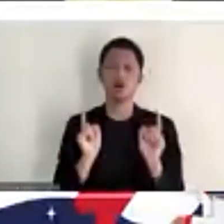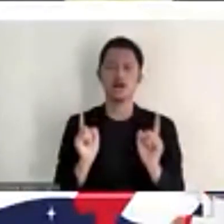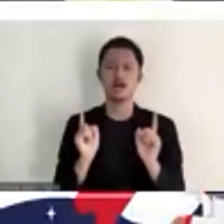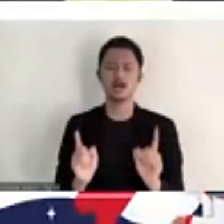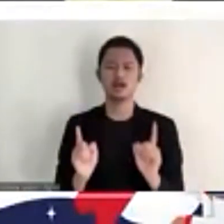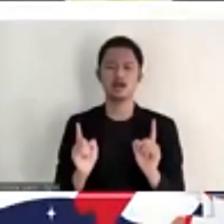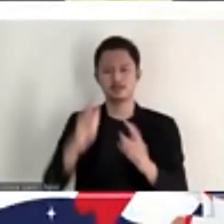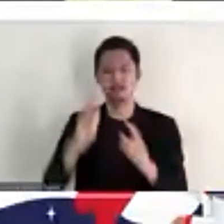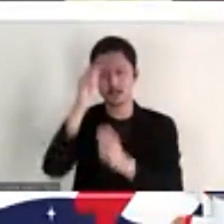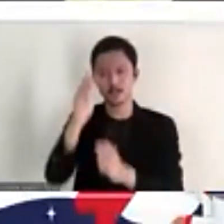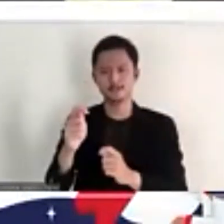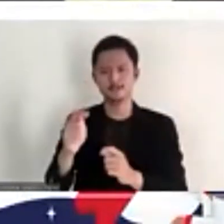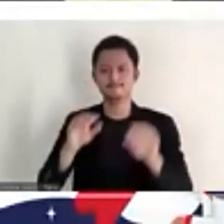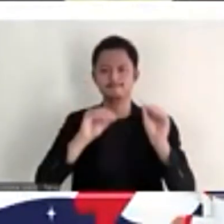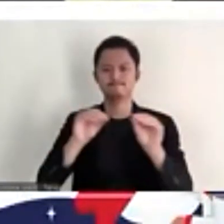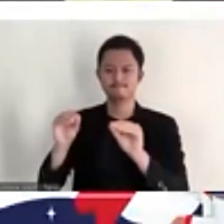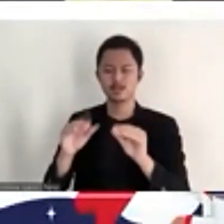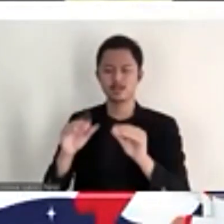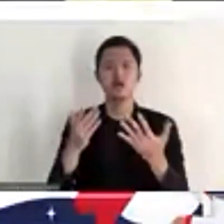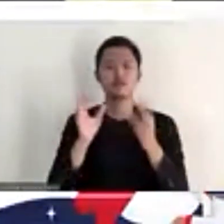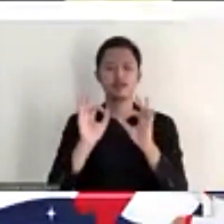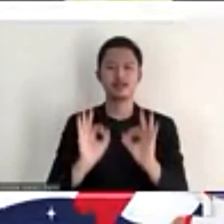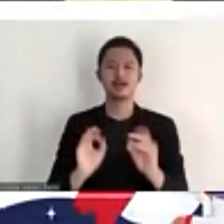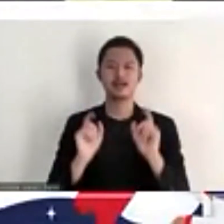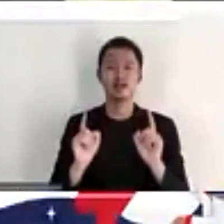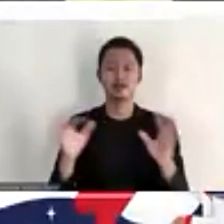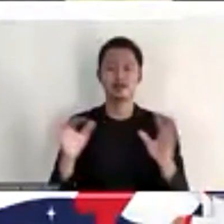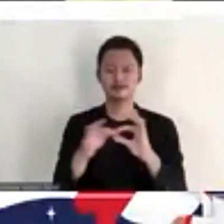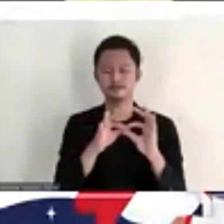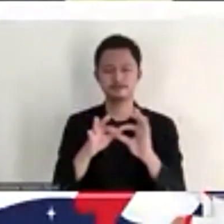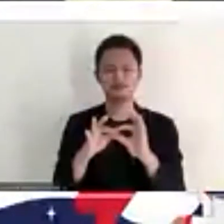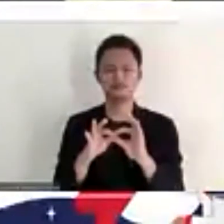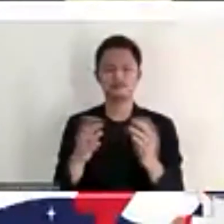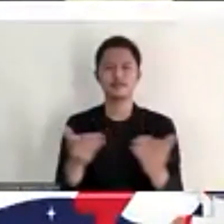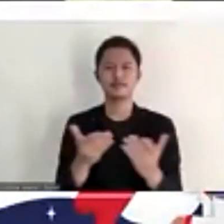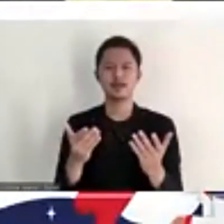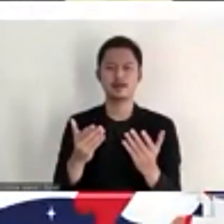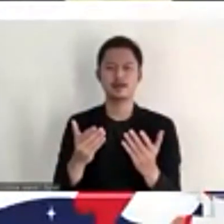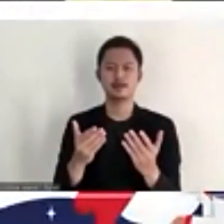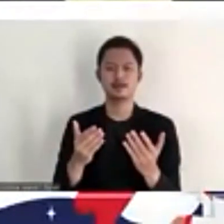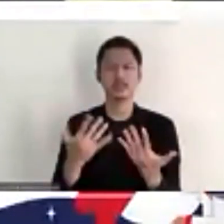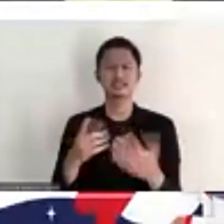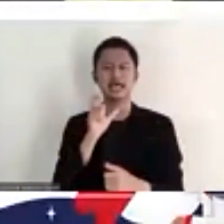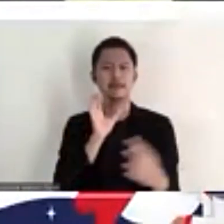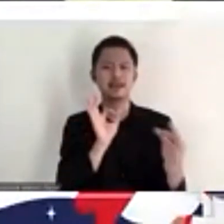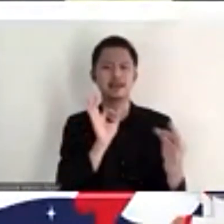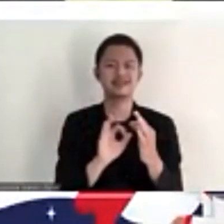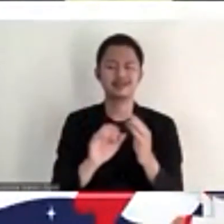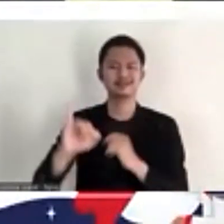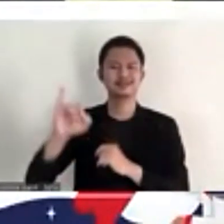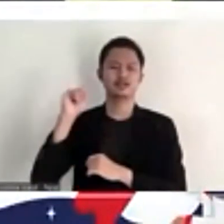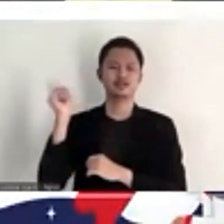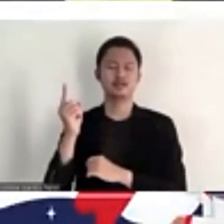Sam tolerance and less than a minute benar Snow White Snow Bay